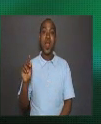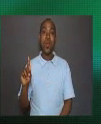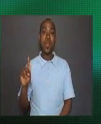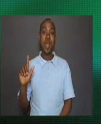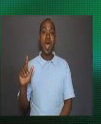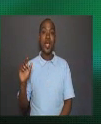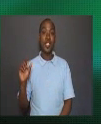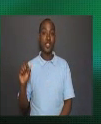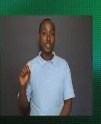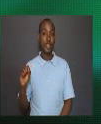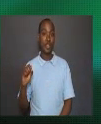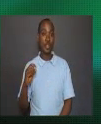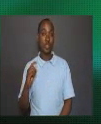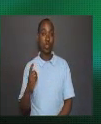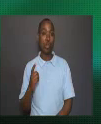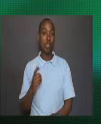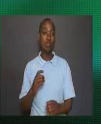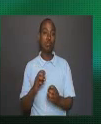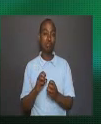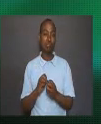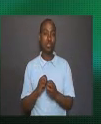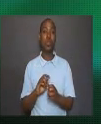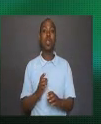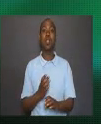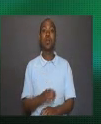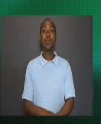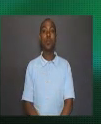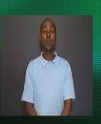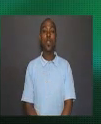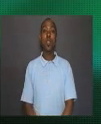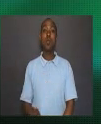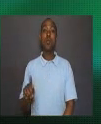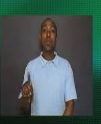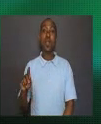flaccid, it is limp and less rigid.